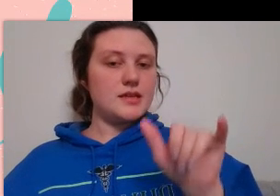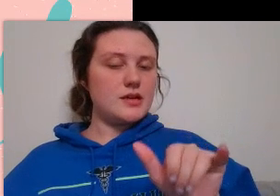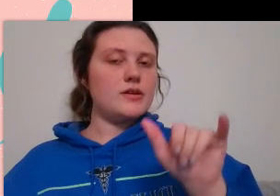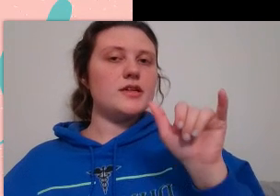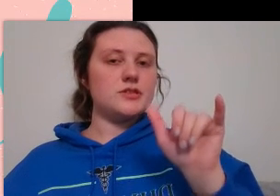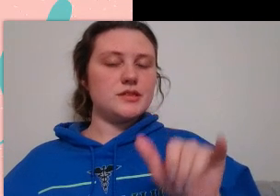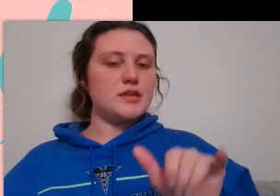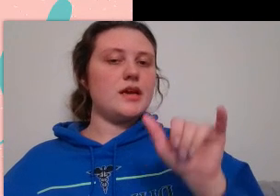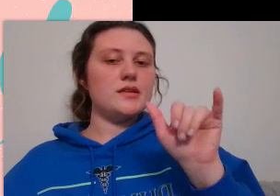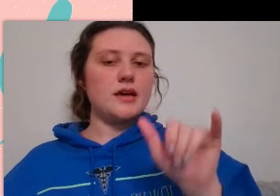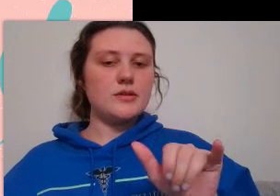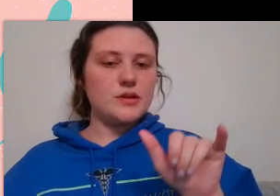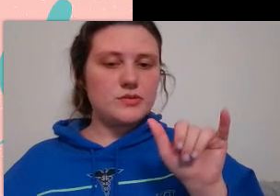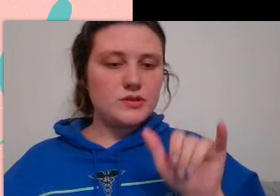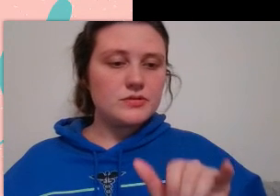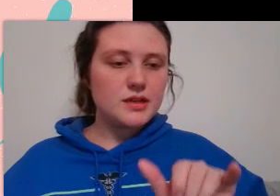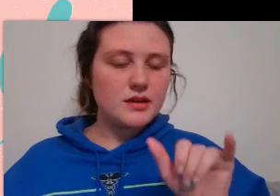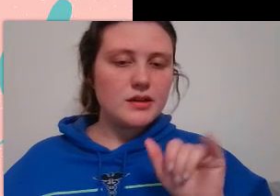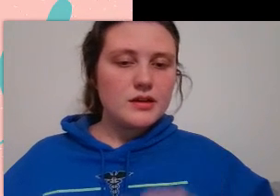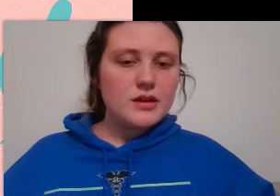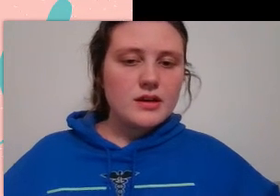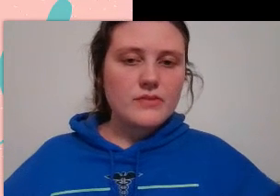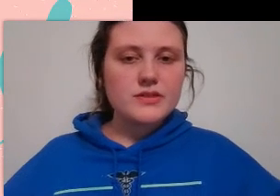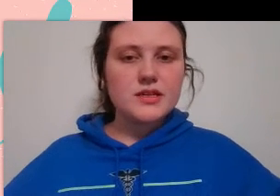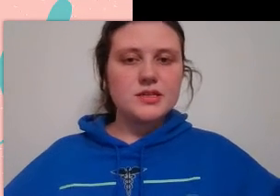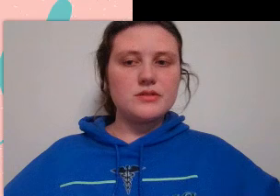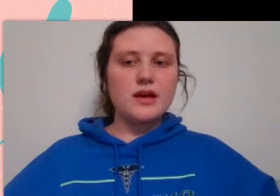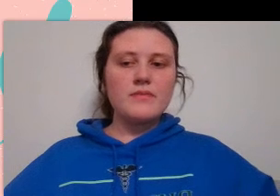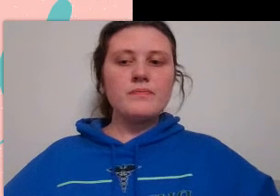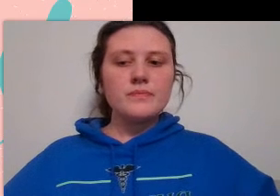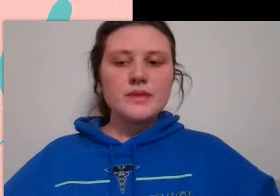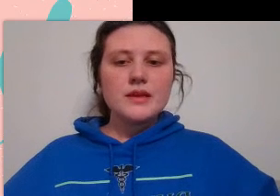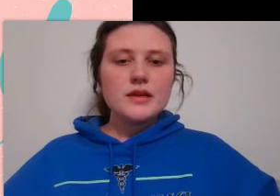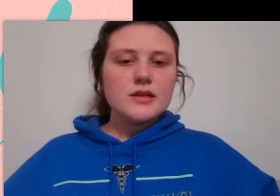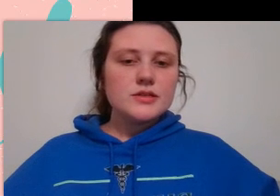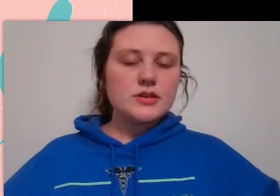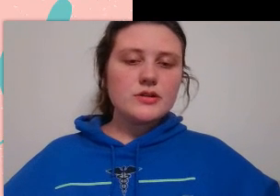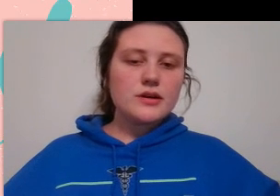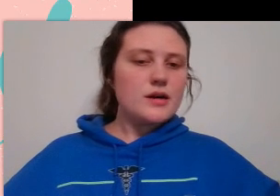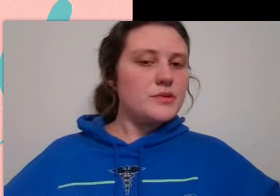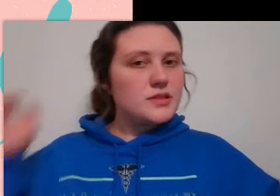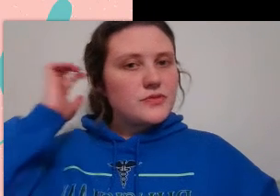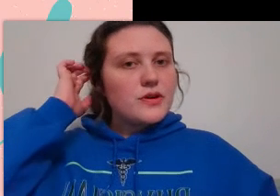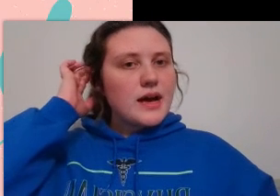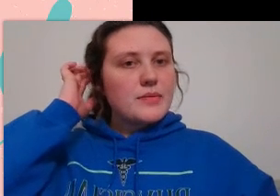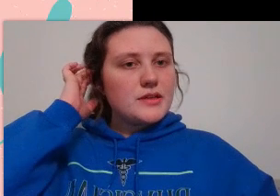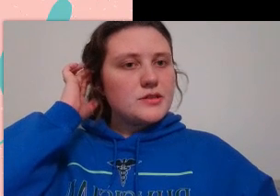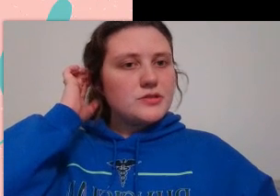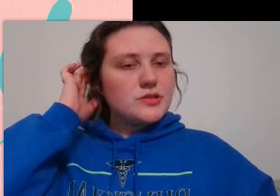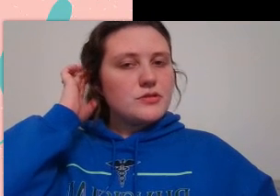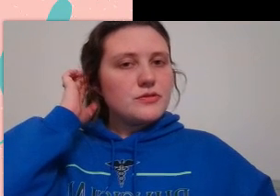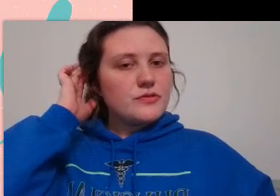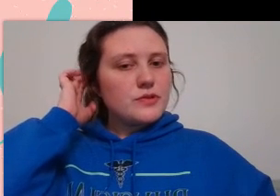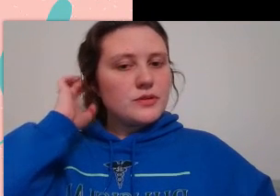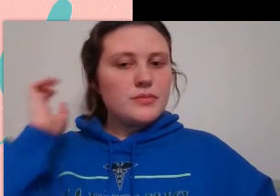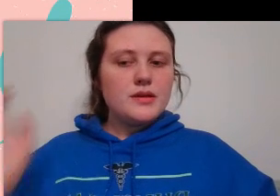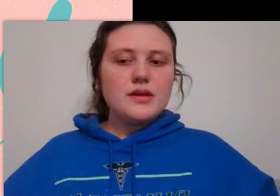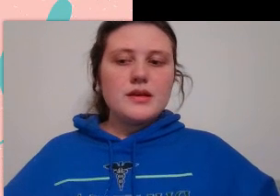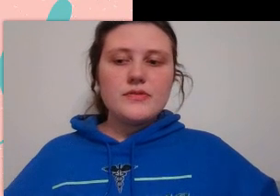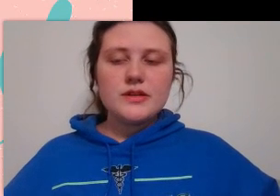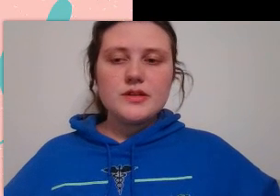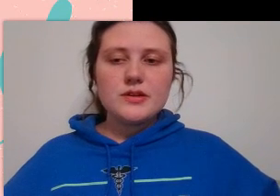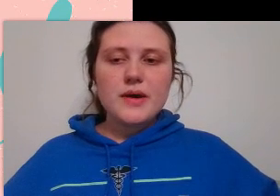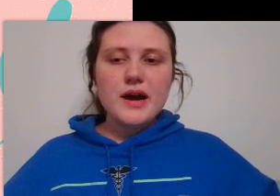oh, I see, or interesting. It's kind of what you would use in a conversation, okay? So use this vocab as you do your Google